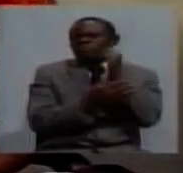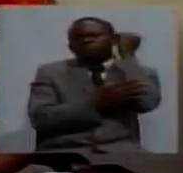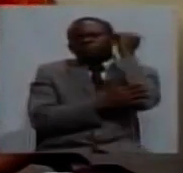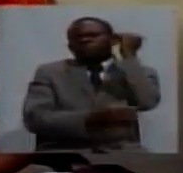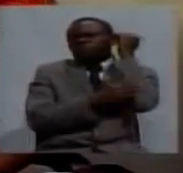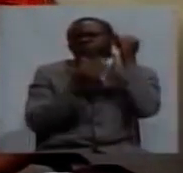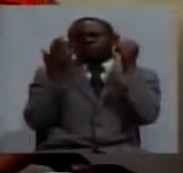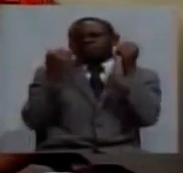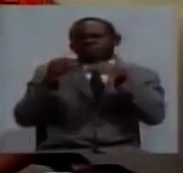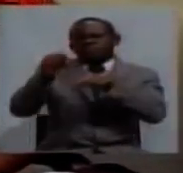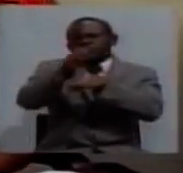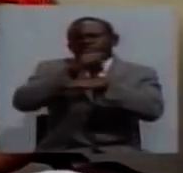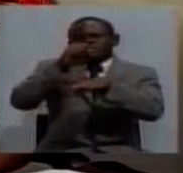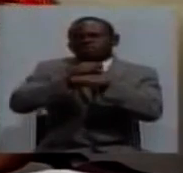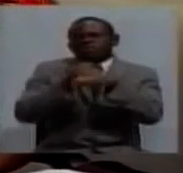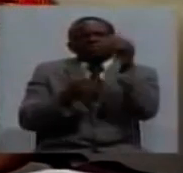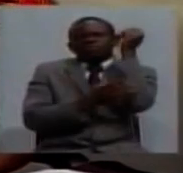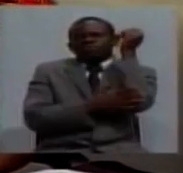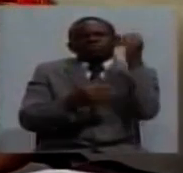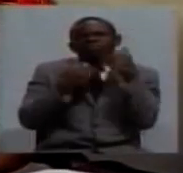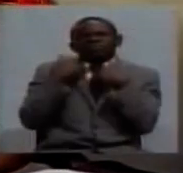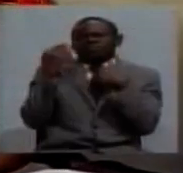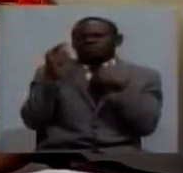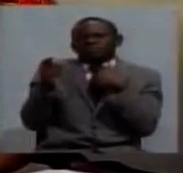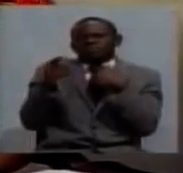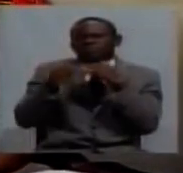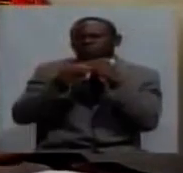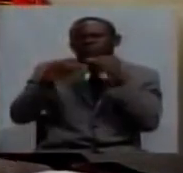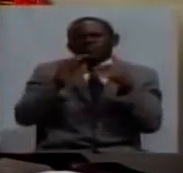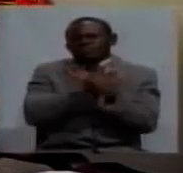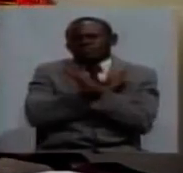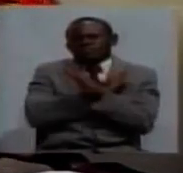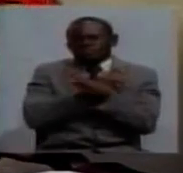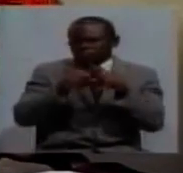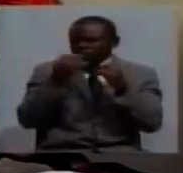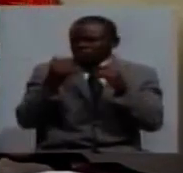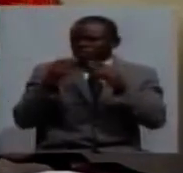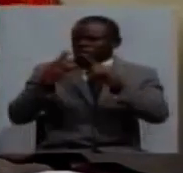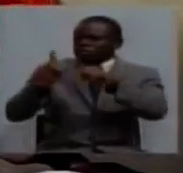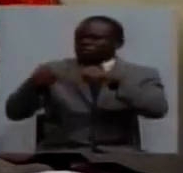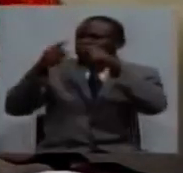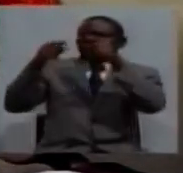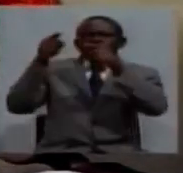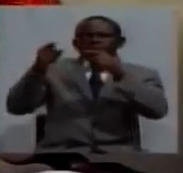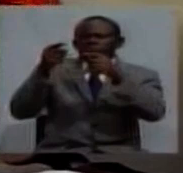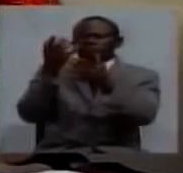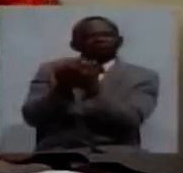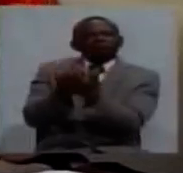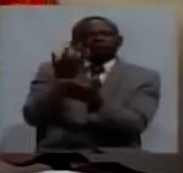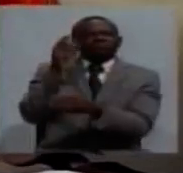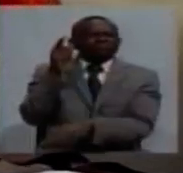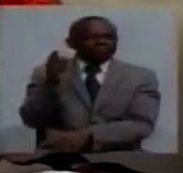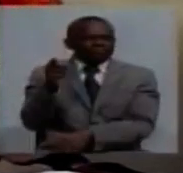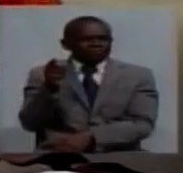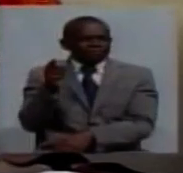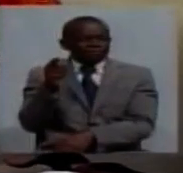they done? One of the things that I think is important is education, and not just education in terms of being schooled. but